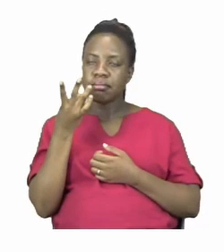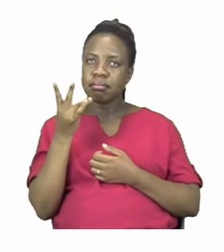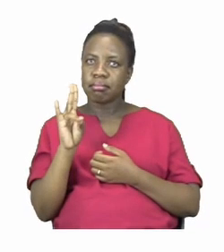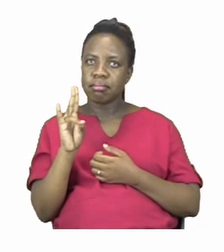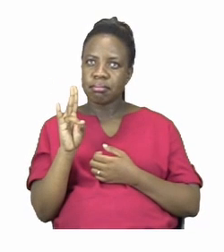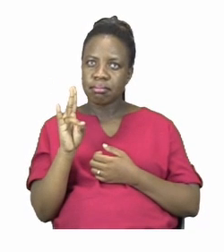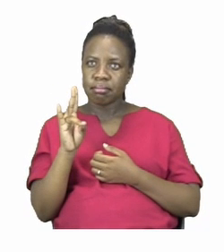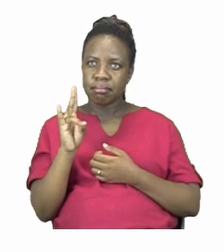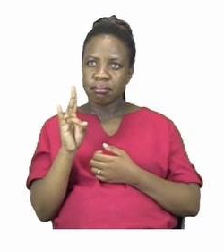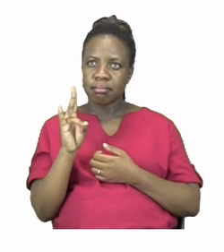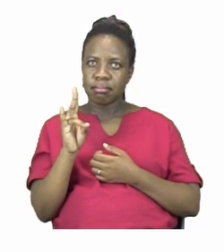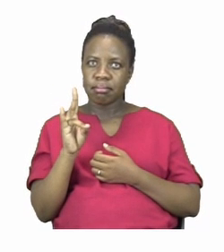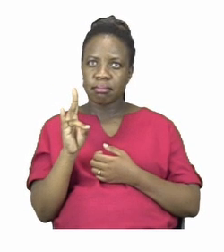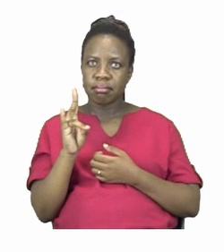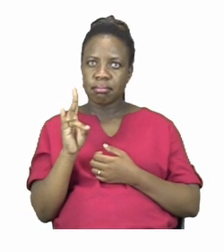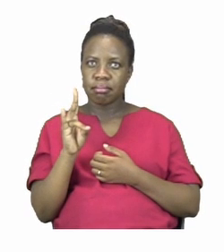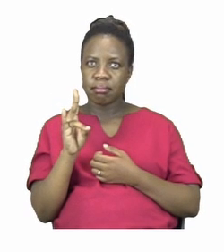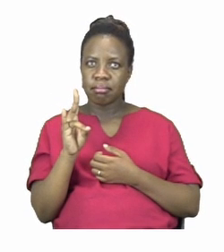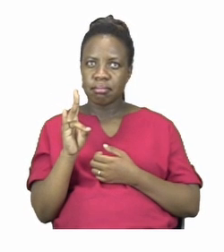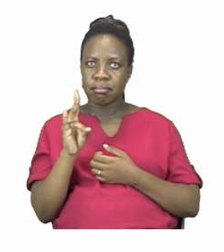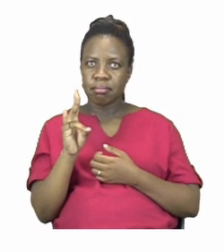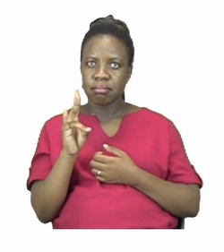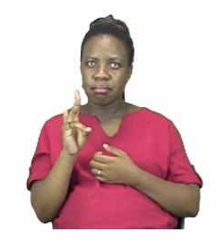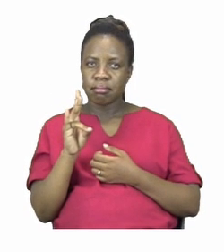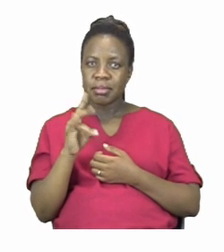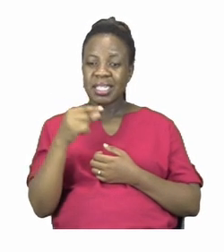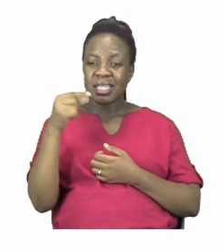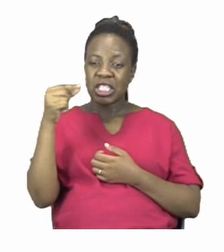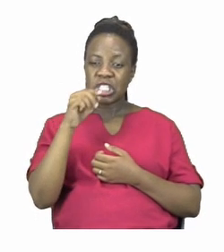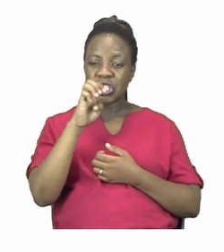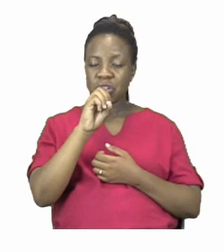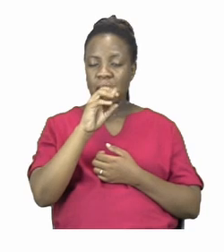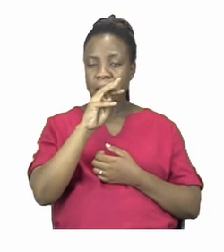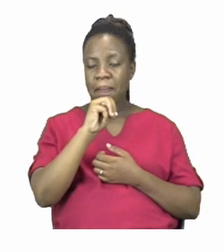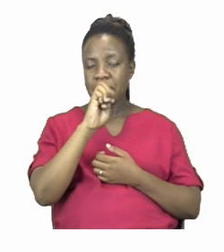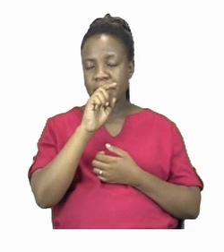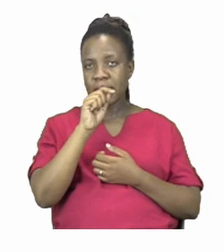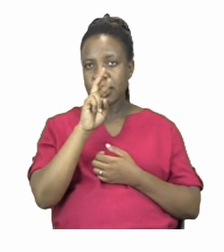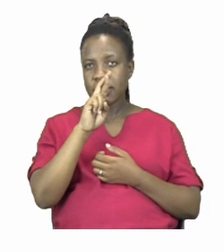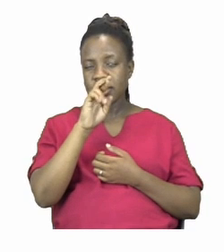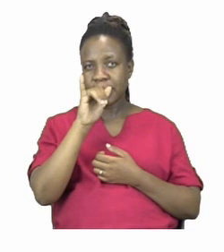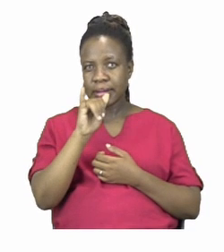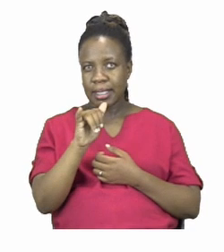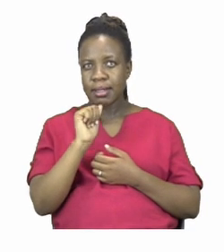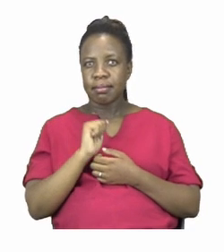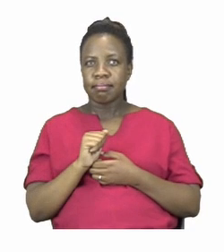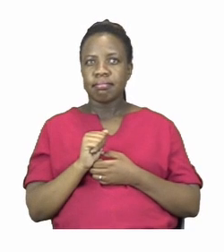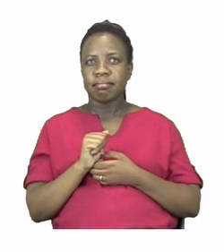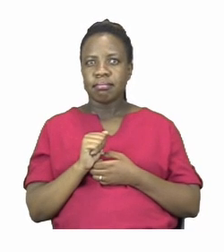Now here on page 27, we have to do geometry. Now today, we are doing